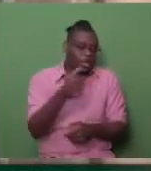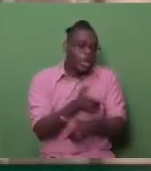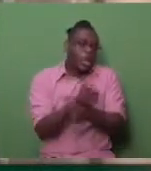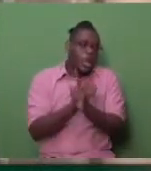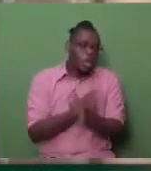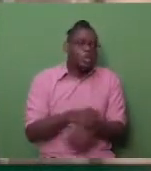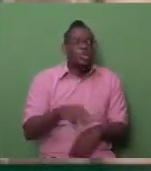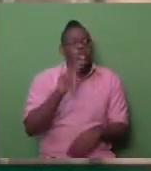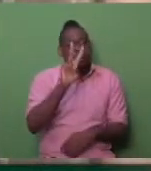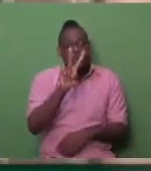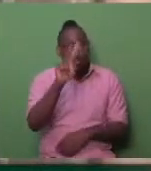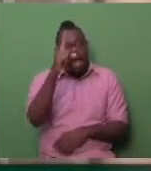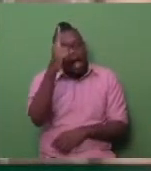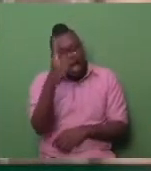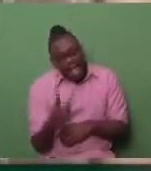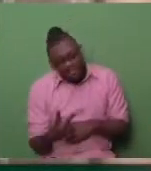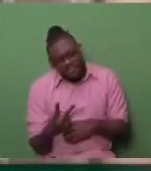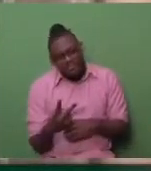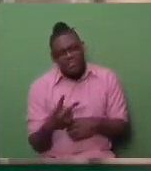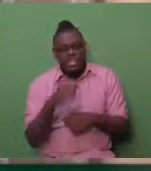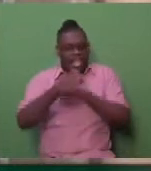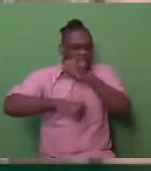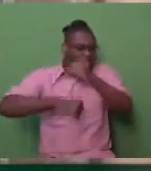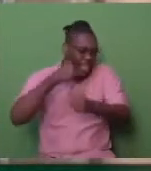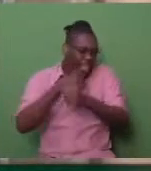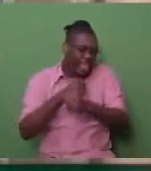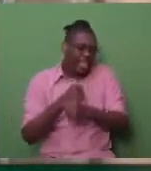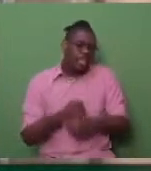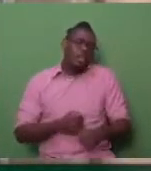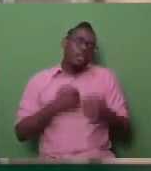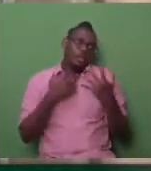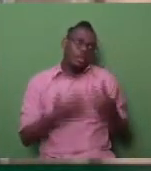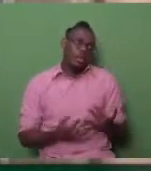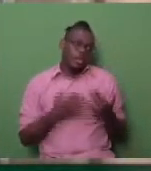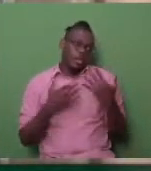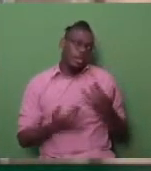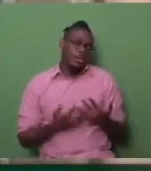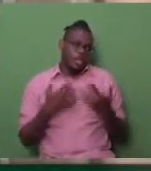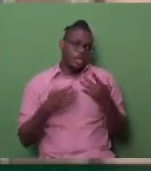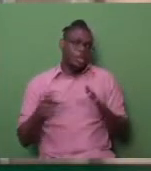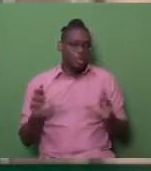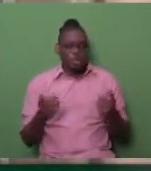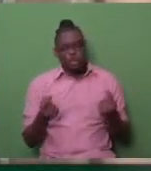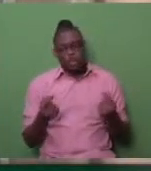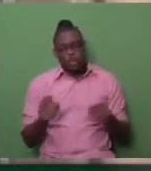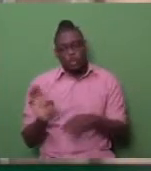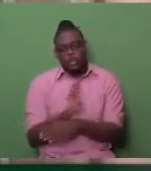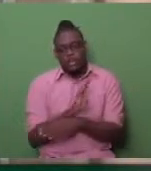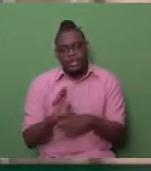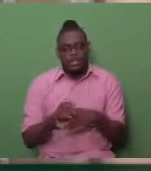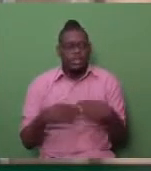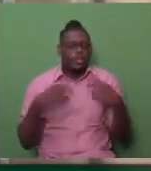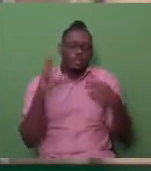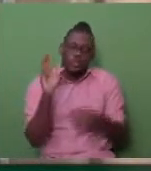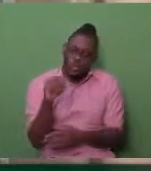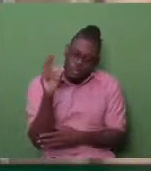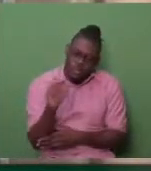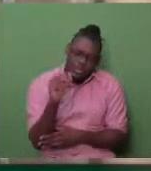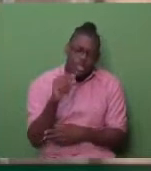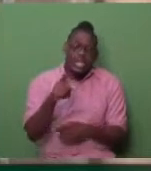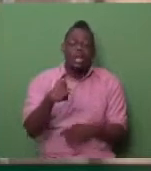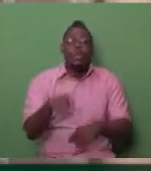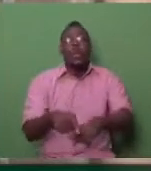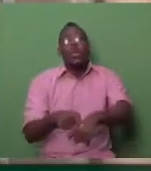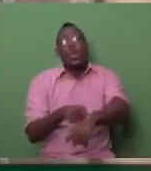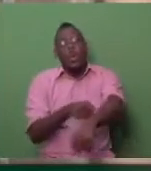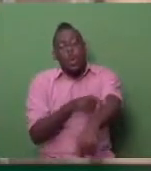resolve insolvency. And then the Minister of Trade came here and boasted about a host of things that were going to be